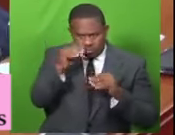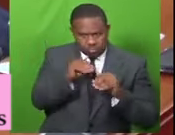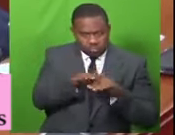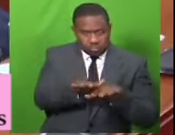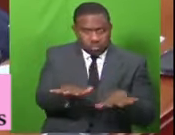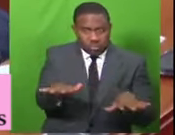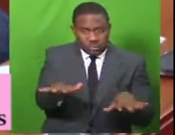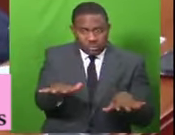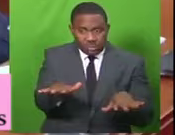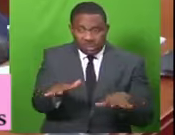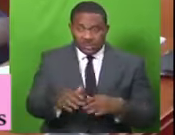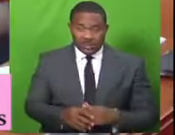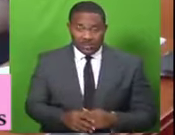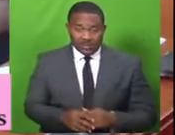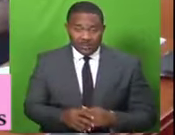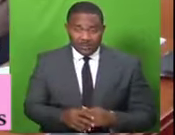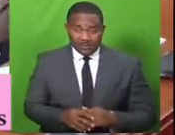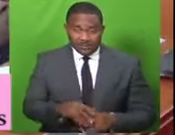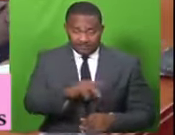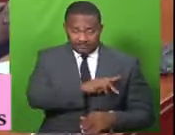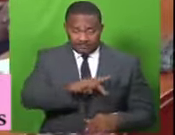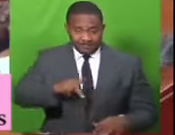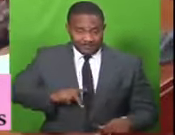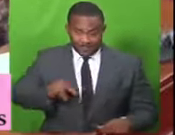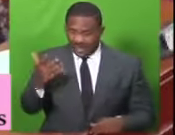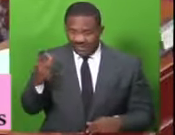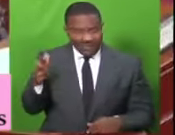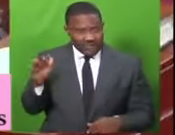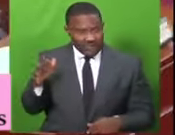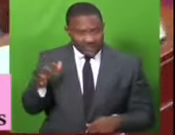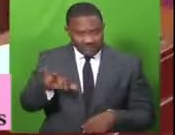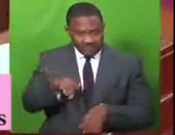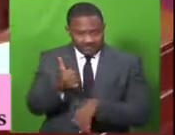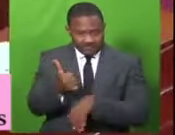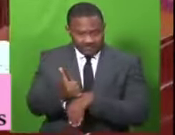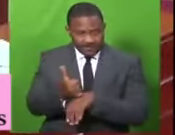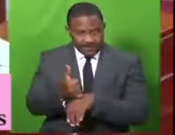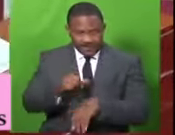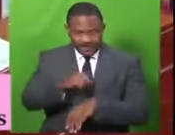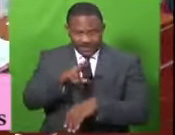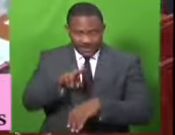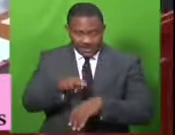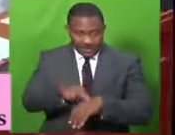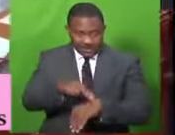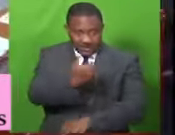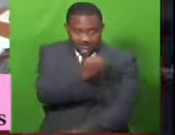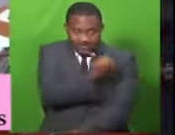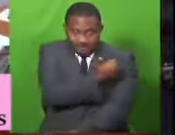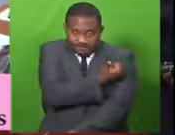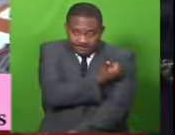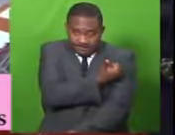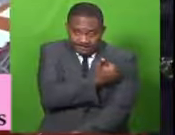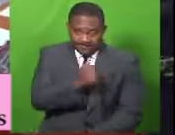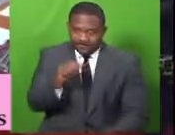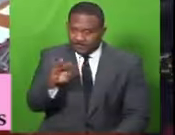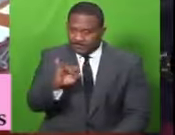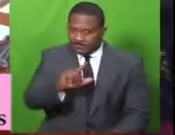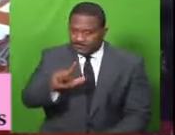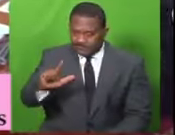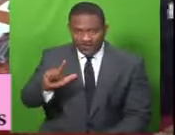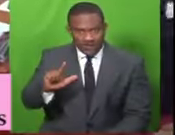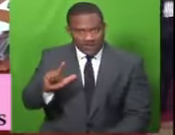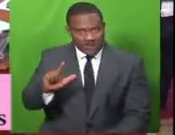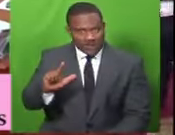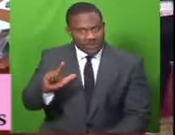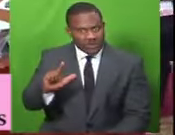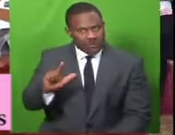This House has already passed into law the National Vaccine Institute Bill, which is yet to be brought for my assent.